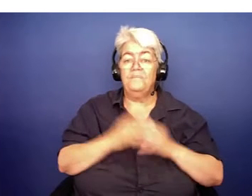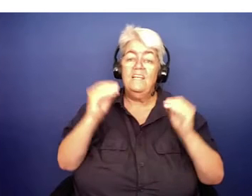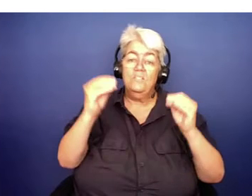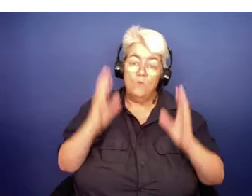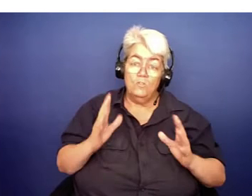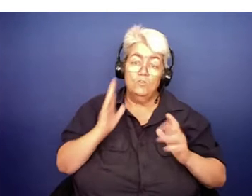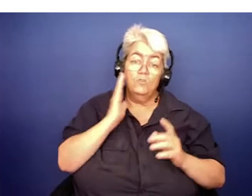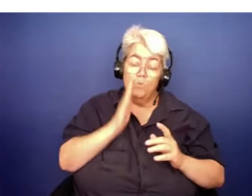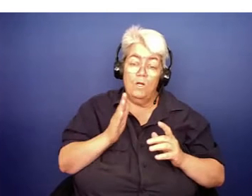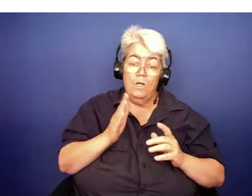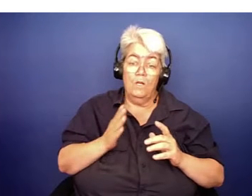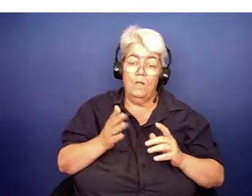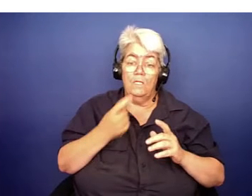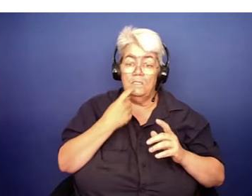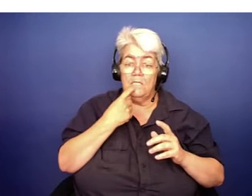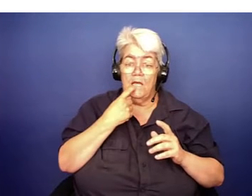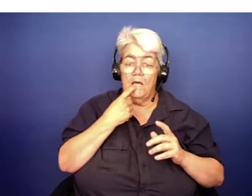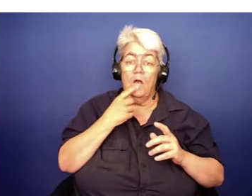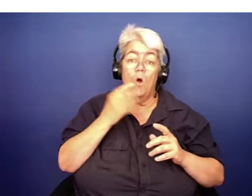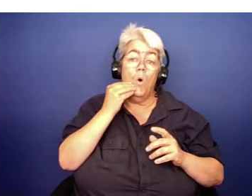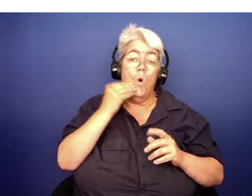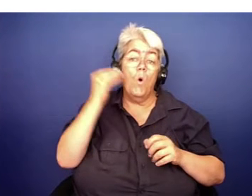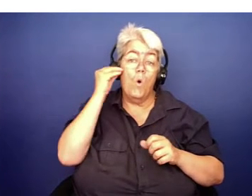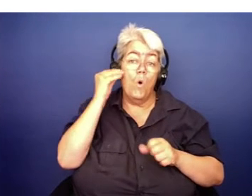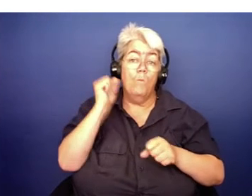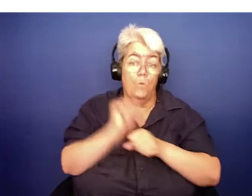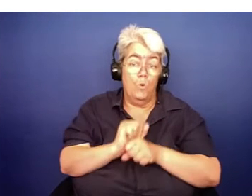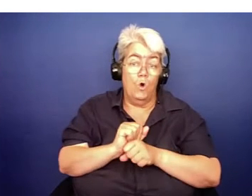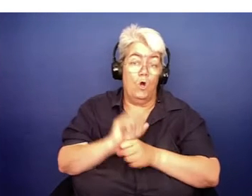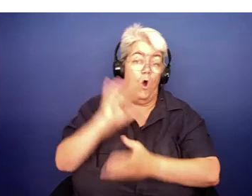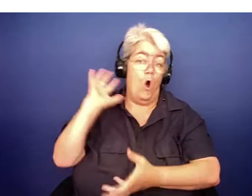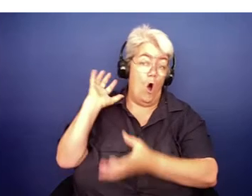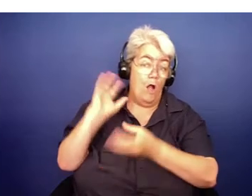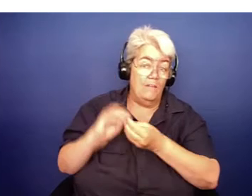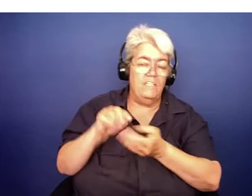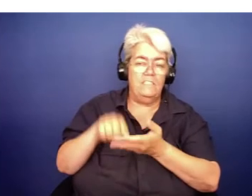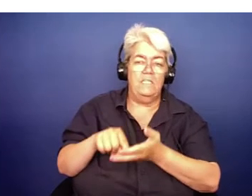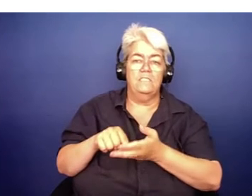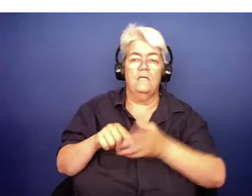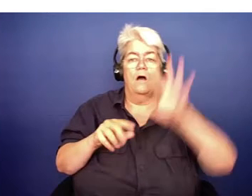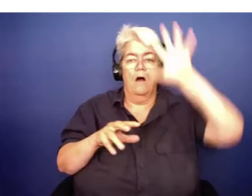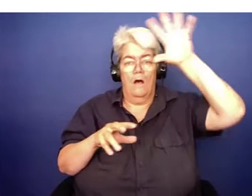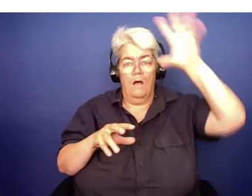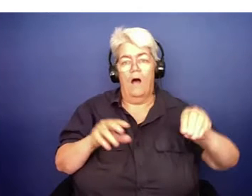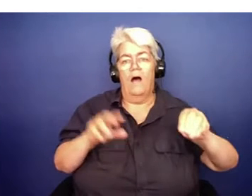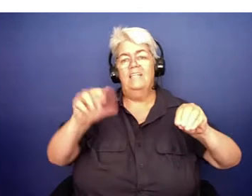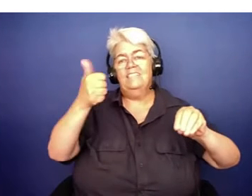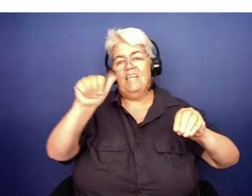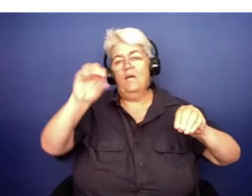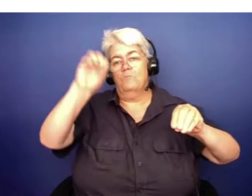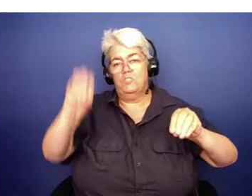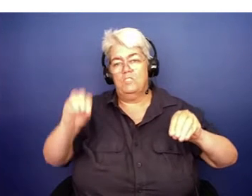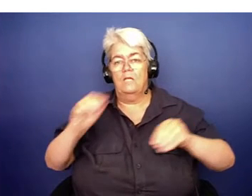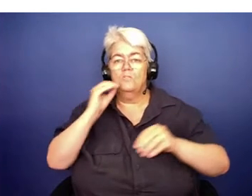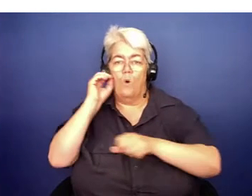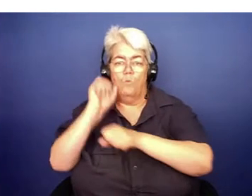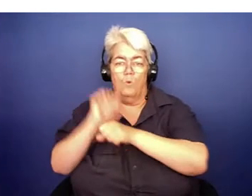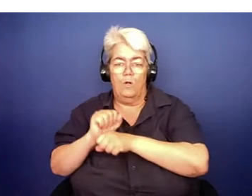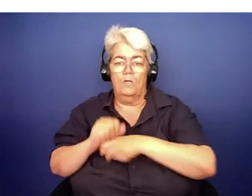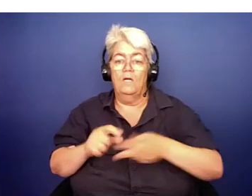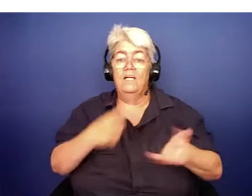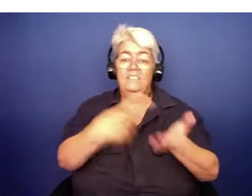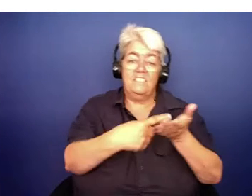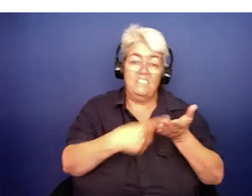will decide that all of the homework in this class is going to be worth 10% of the grade. All of the discussions will be worth 10%.